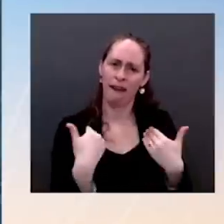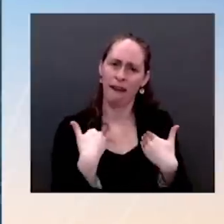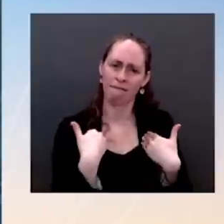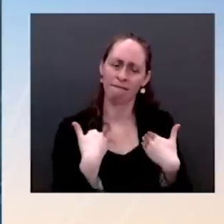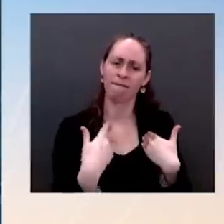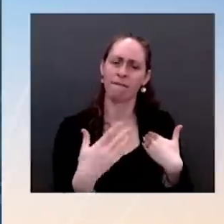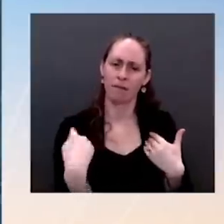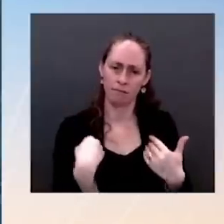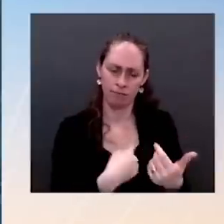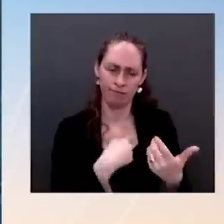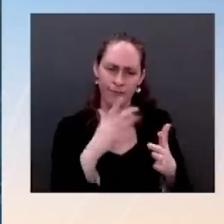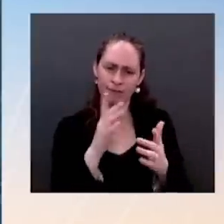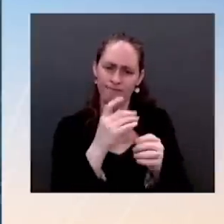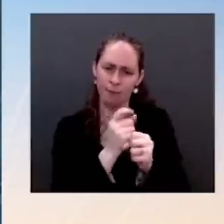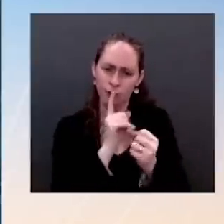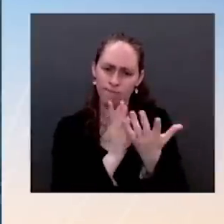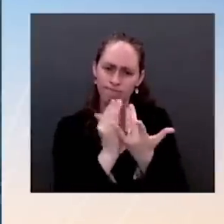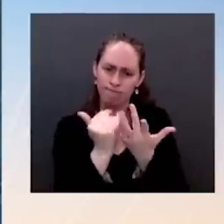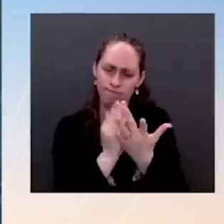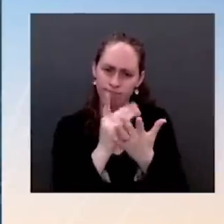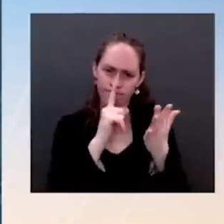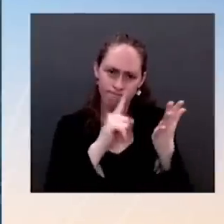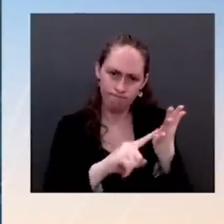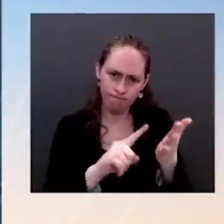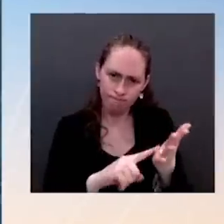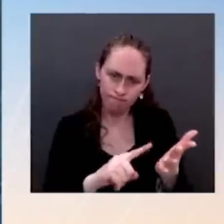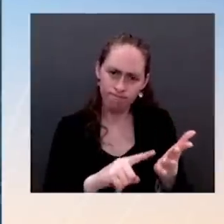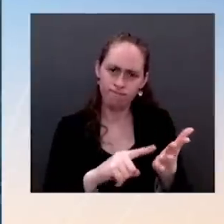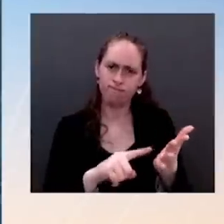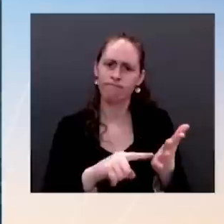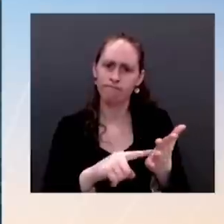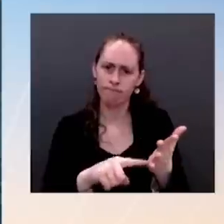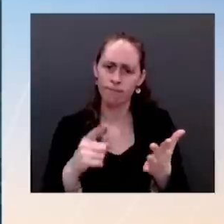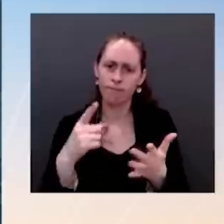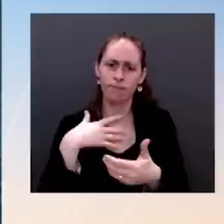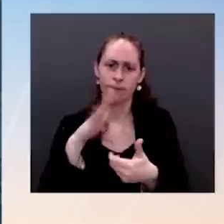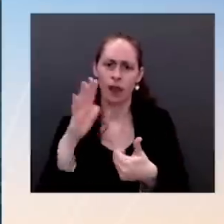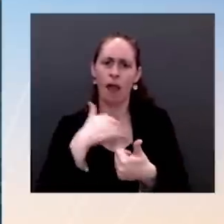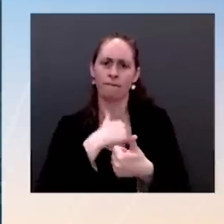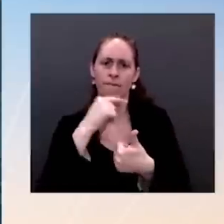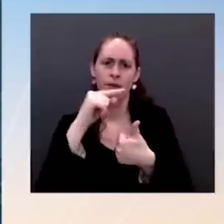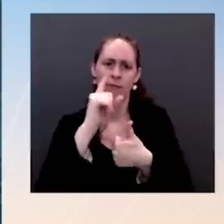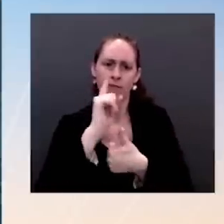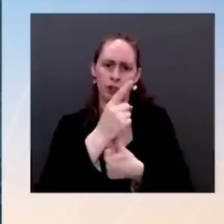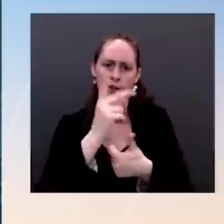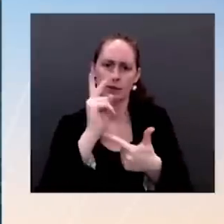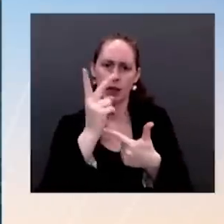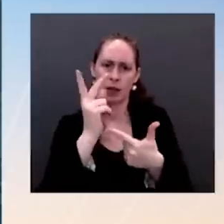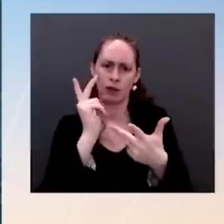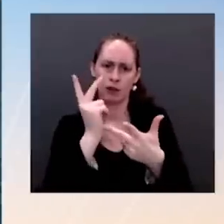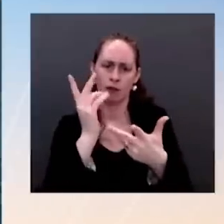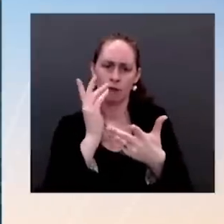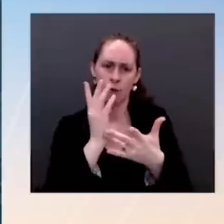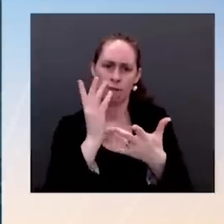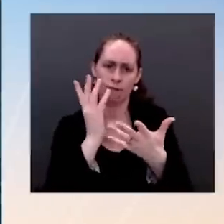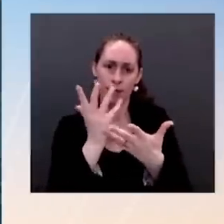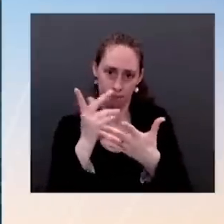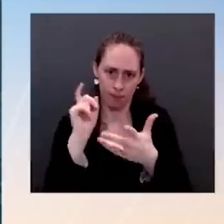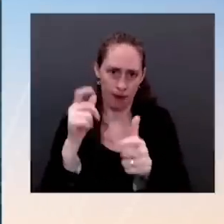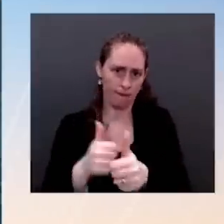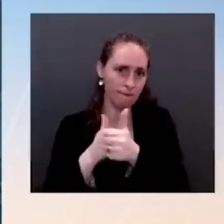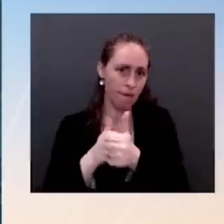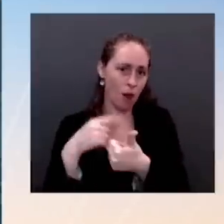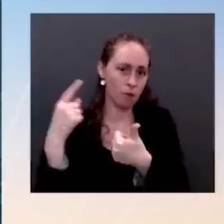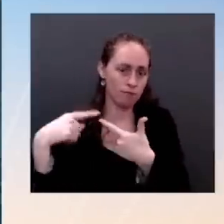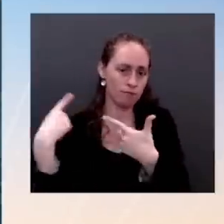for this individual, Dr. Lander, to meet with senior officials, to make clear that there were requirements that would be put in place, and he was expected to